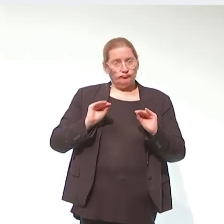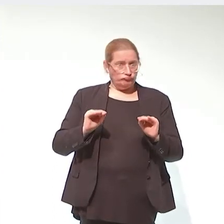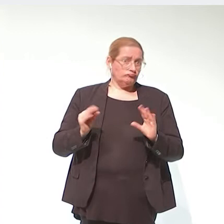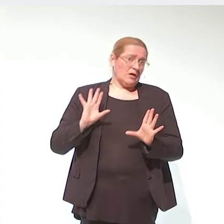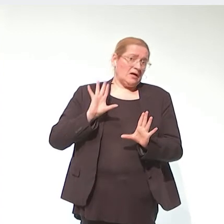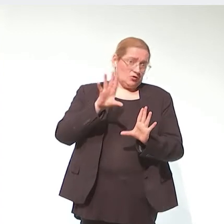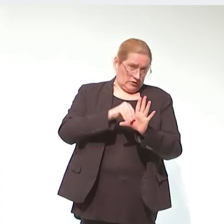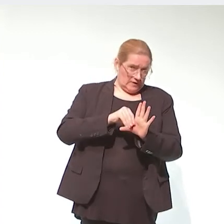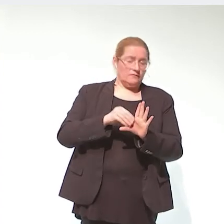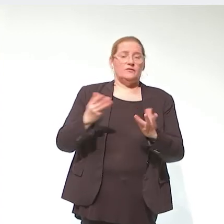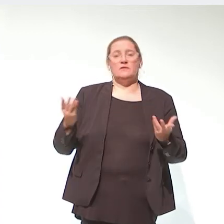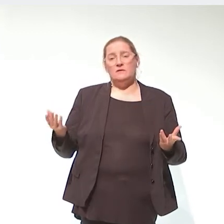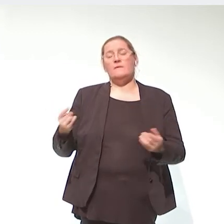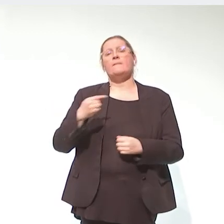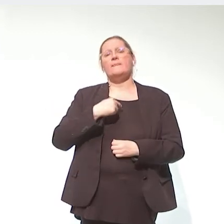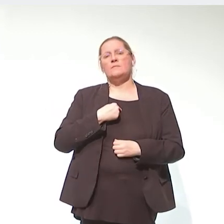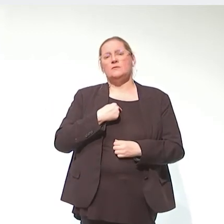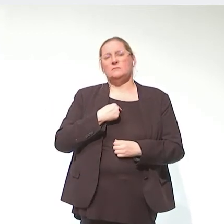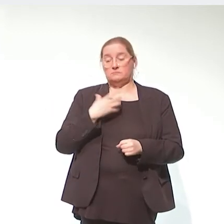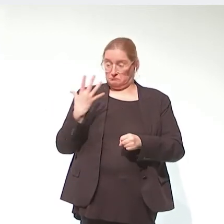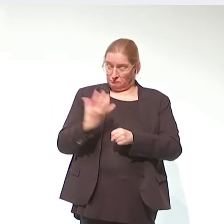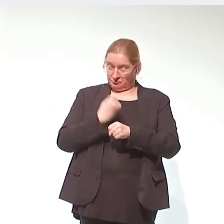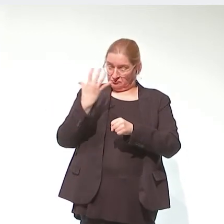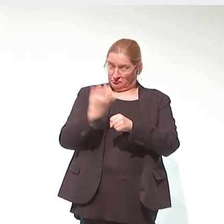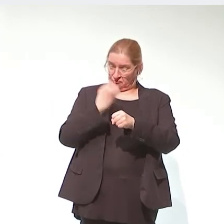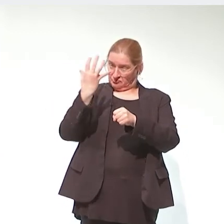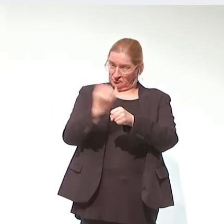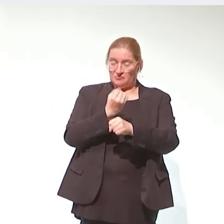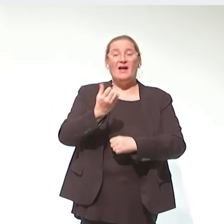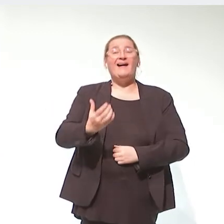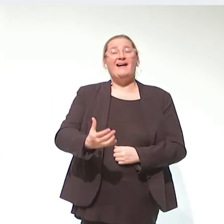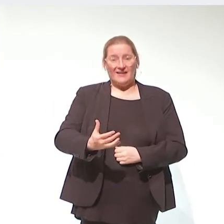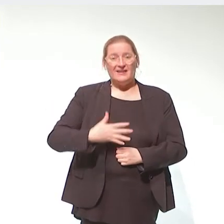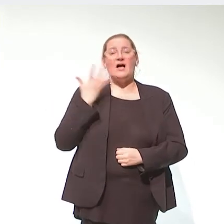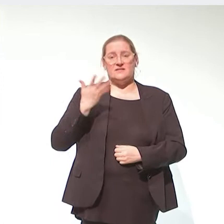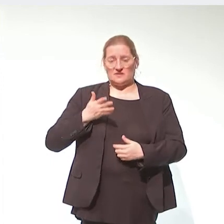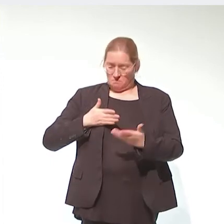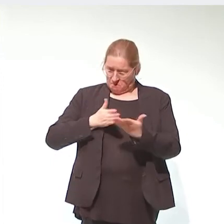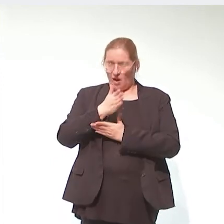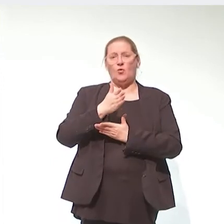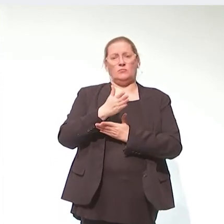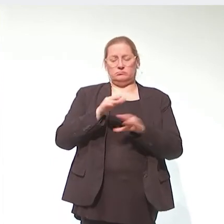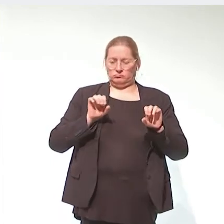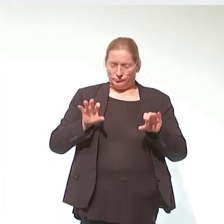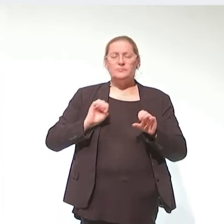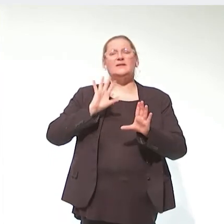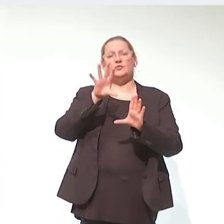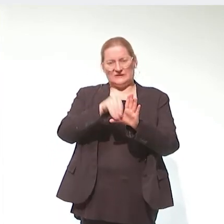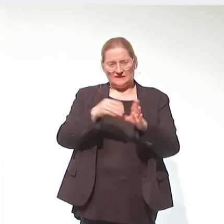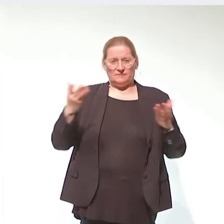embark upon an inclusive educational pathway. I met with success thanks to said